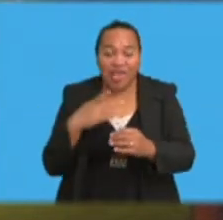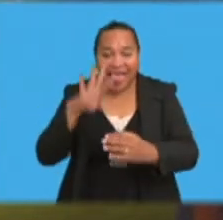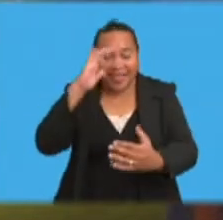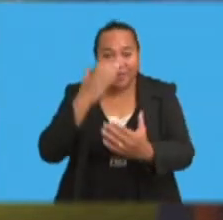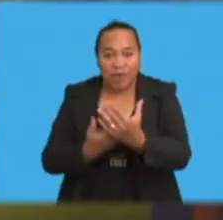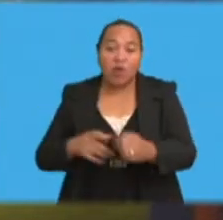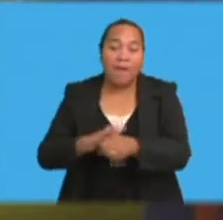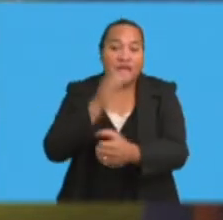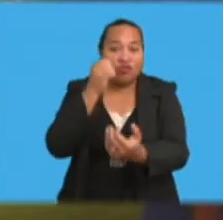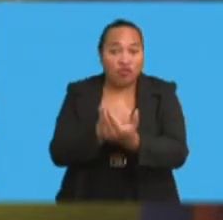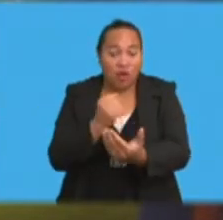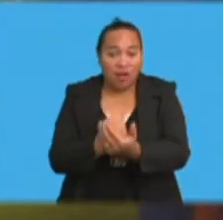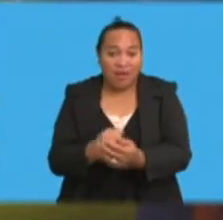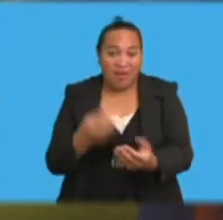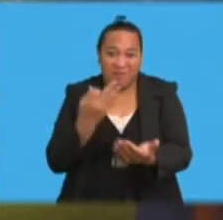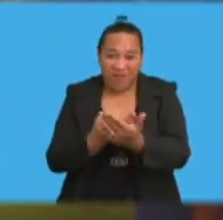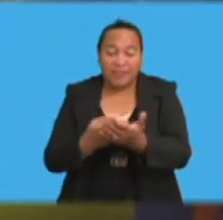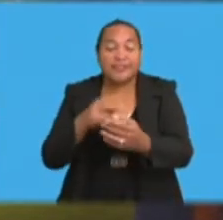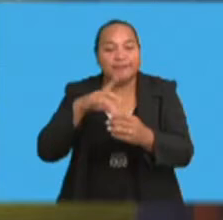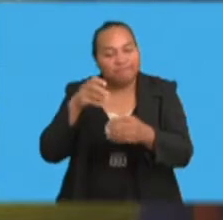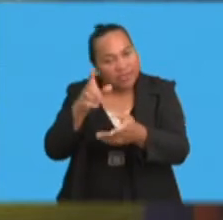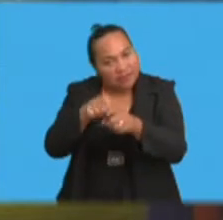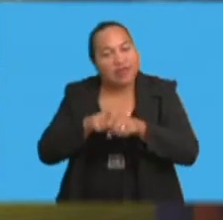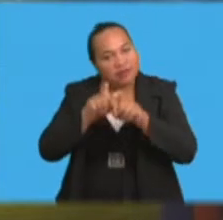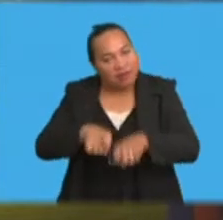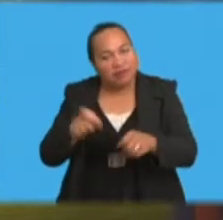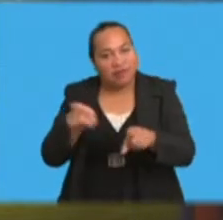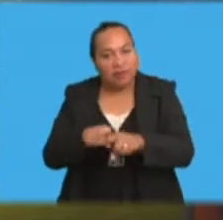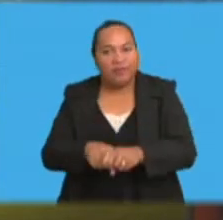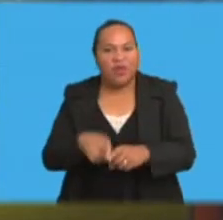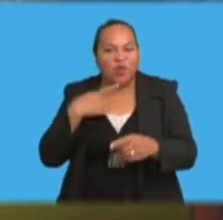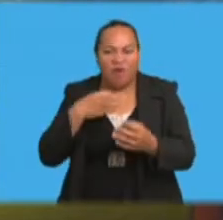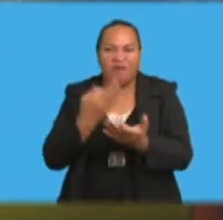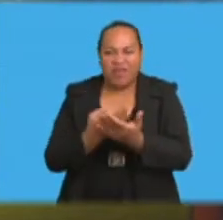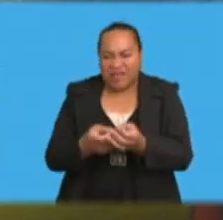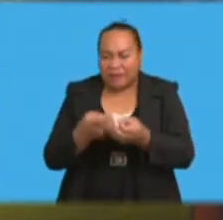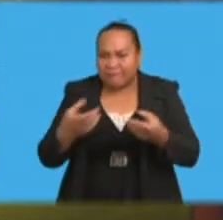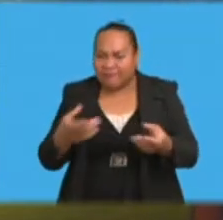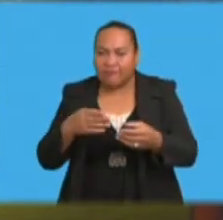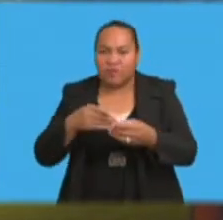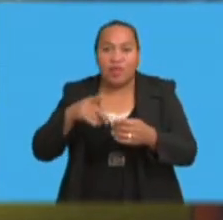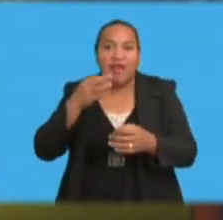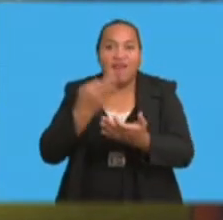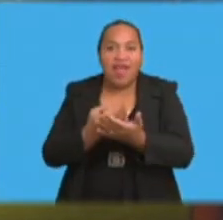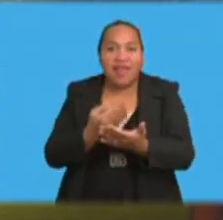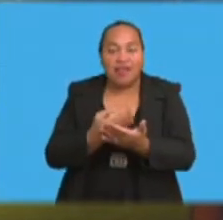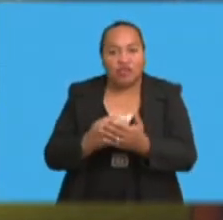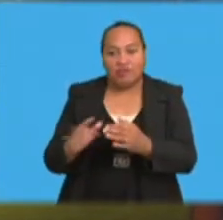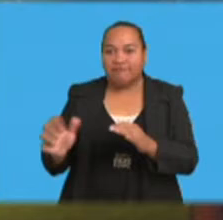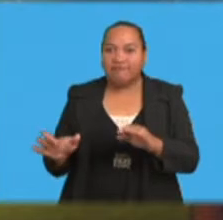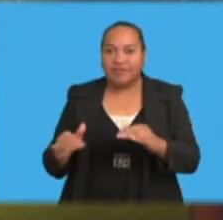ensuring that monetary policy objectives remain intact, in coordinated with fiscal policy, and there is financial stability in the